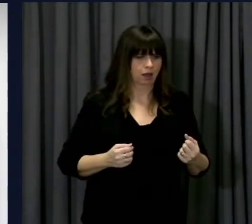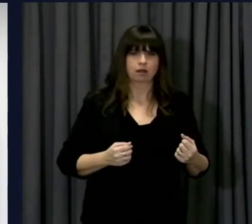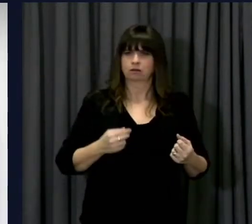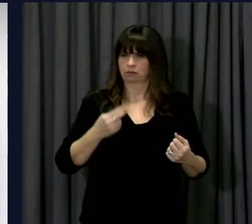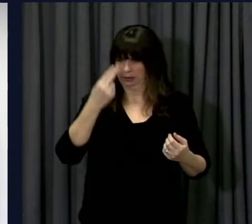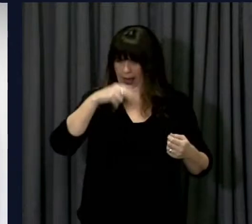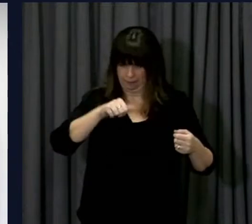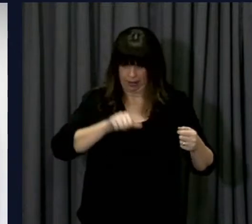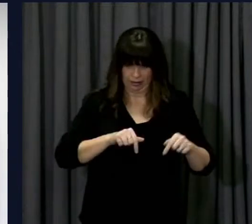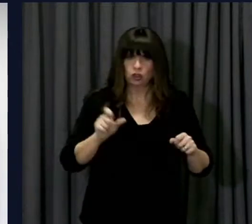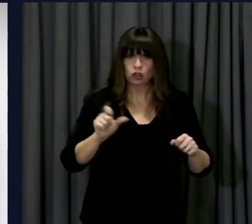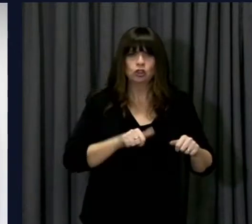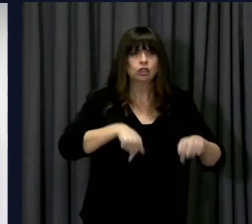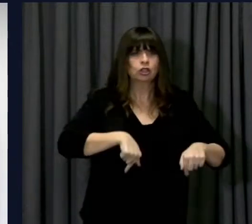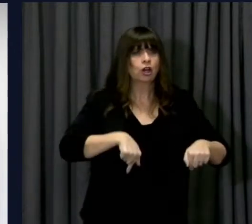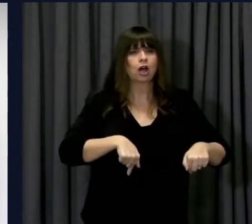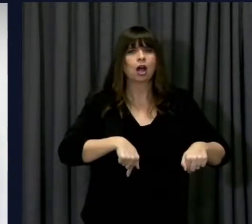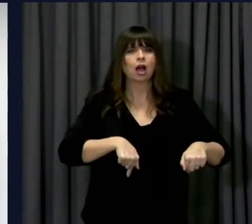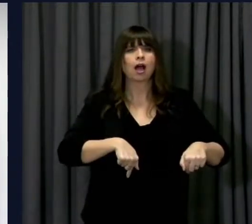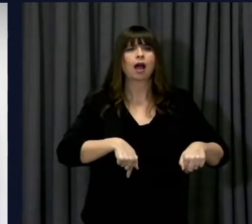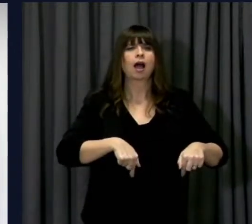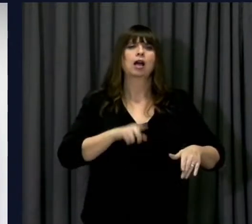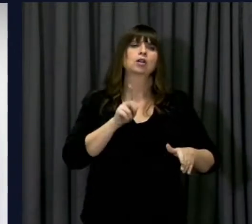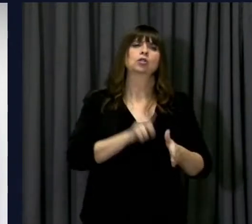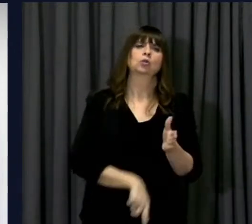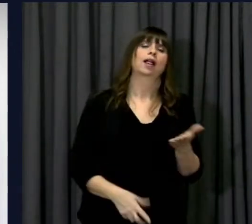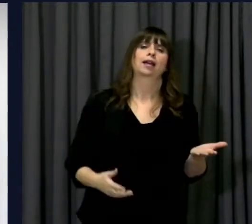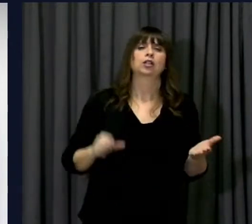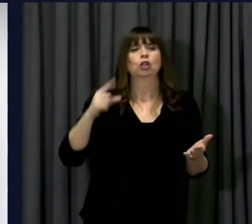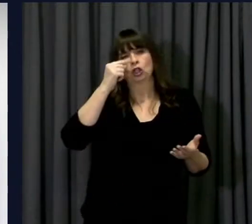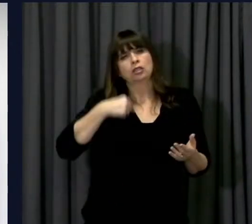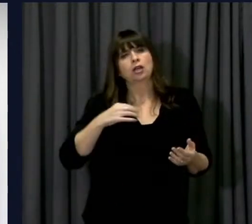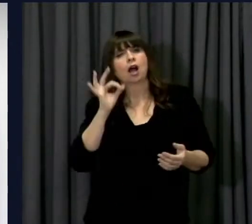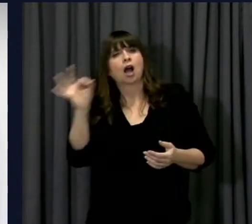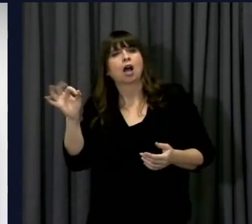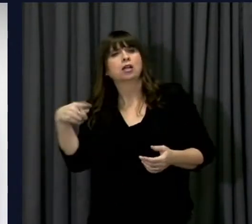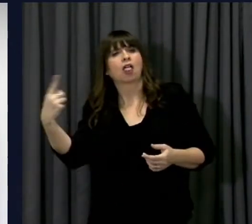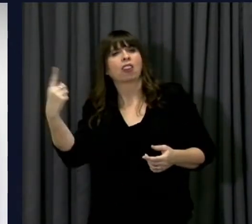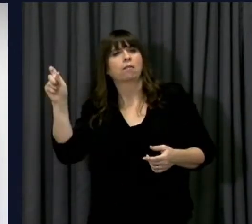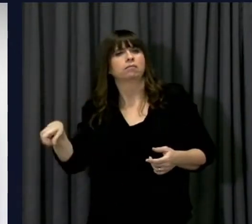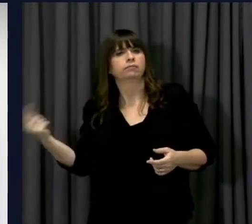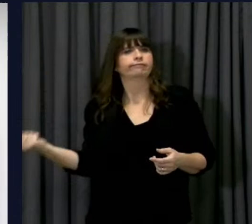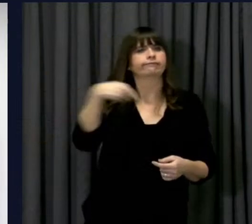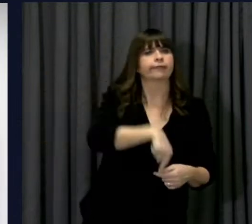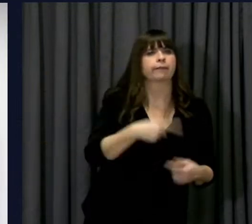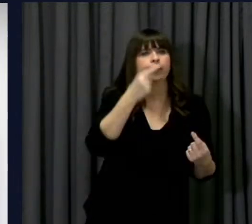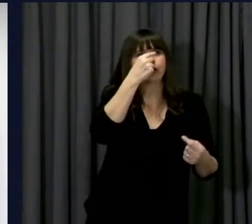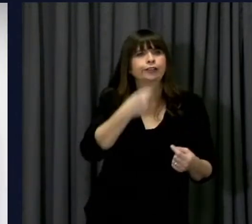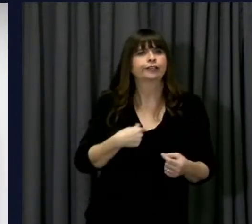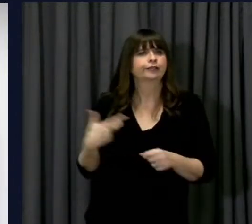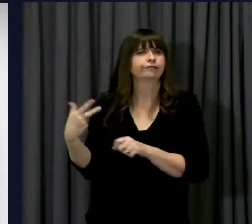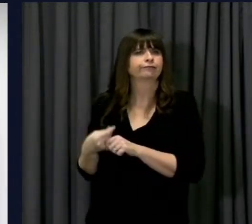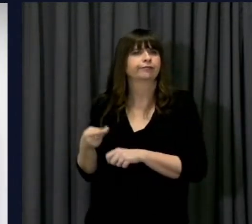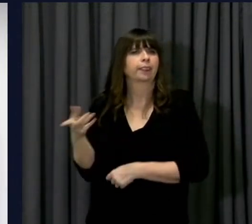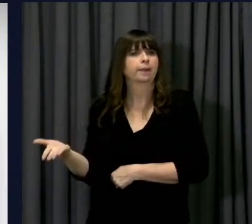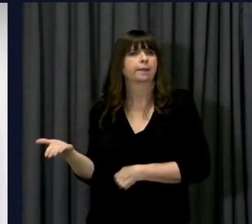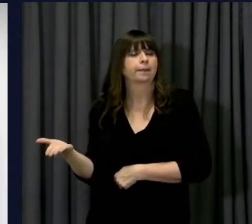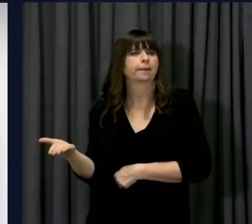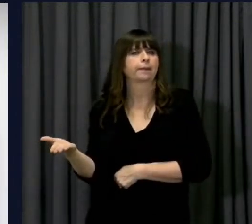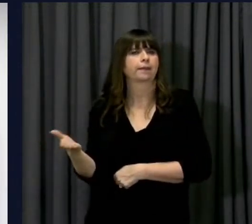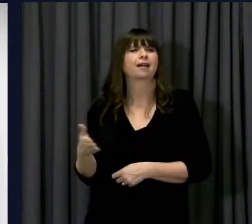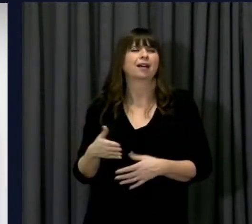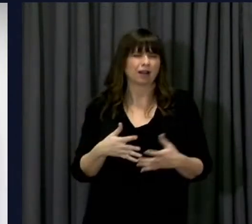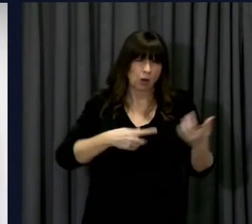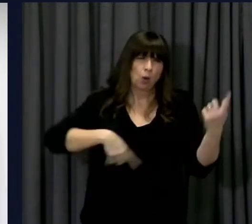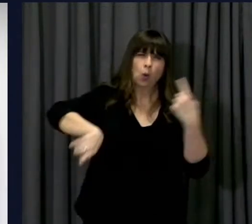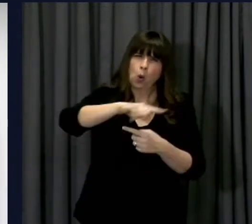I think our vaccination teams are doing an extraordinary job of incredible service to the whole country with the pace and the scale of what we're delivering. So